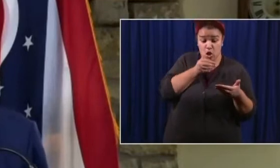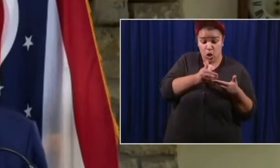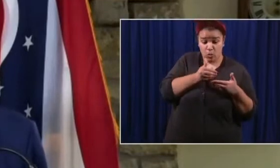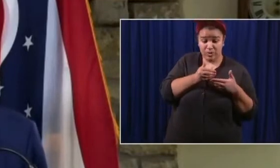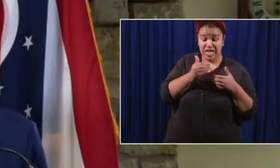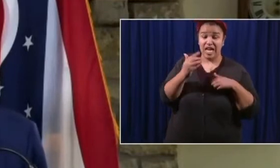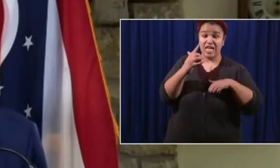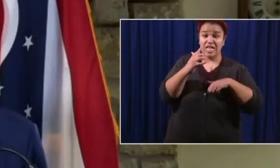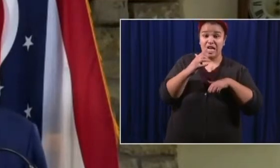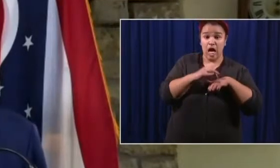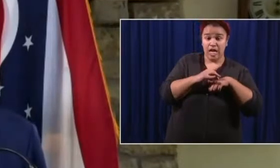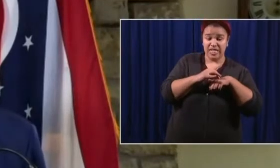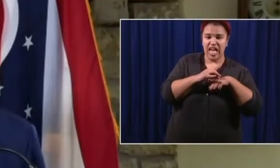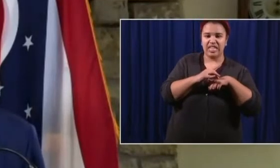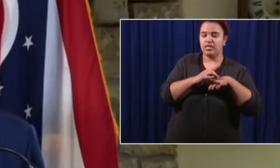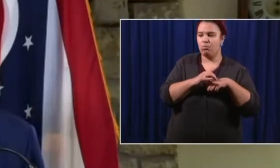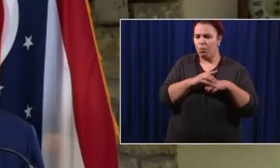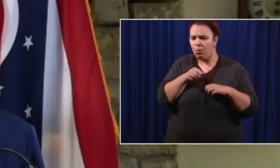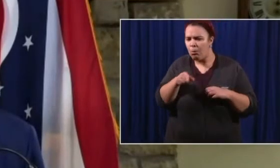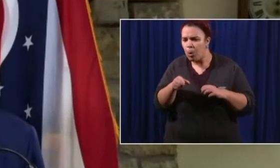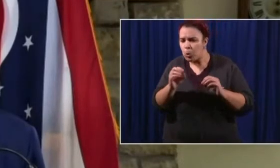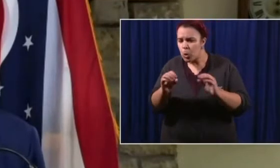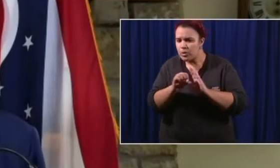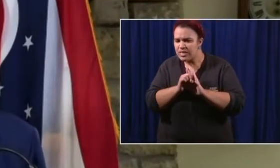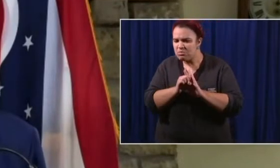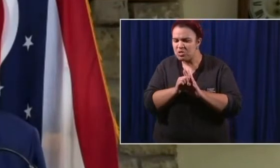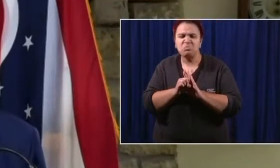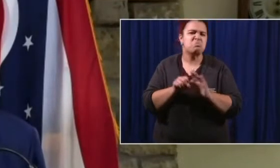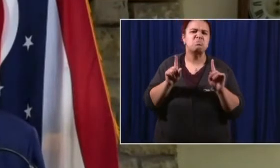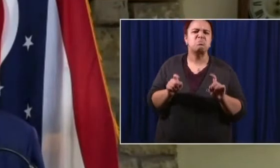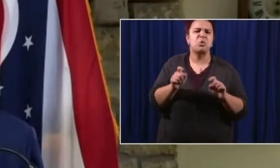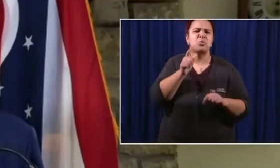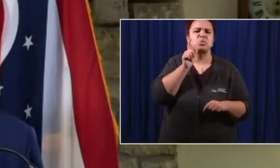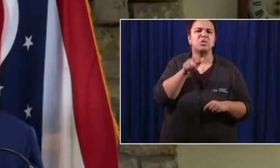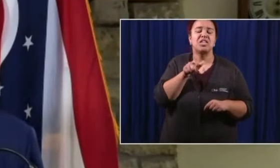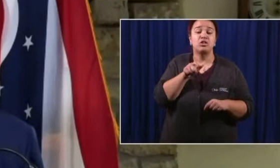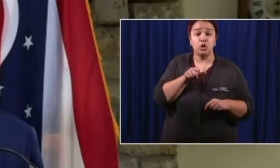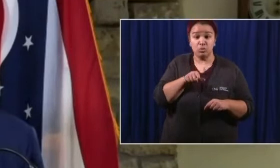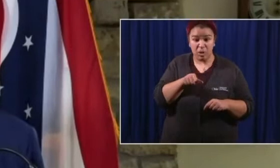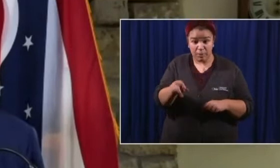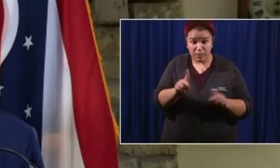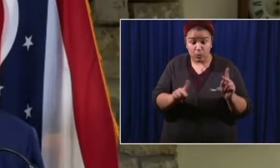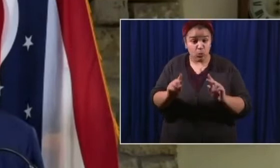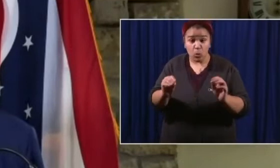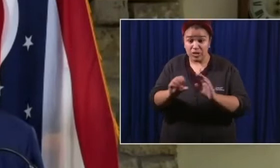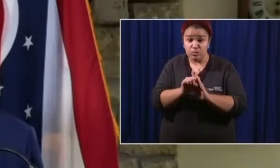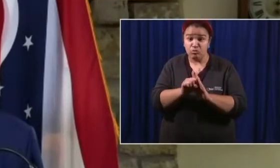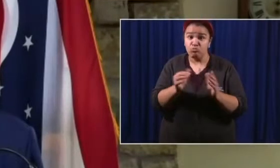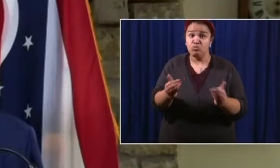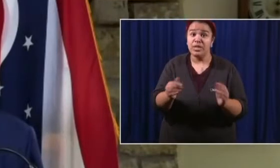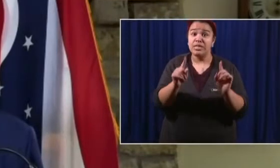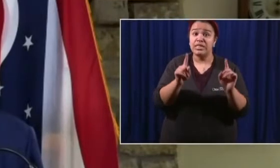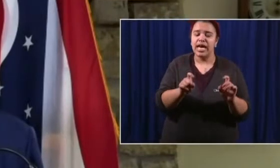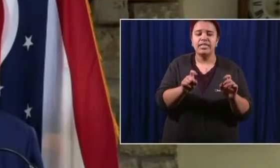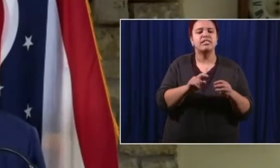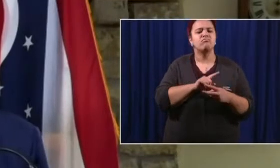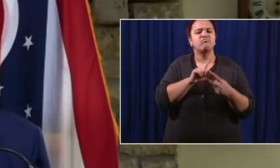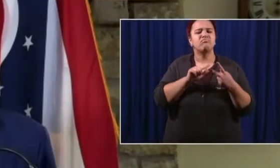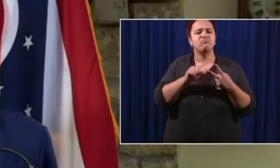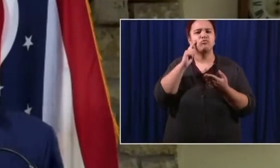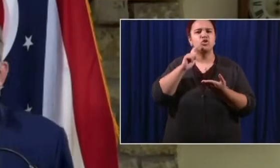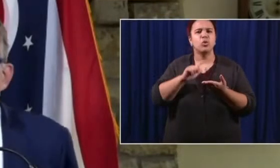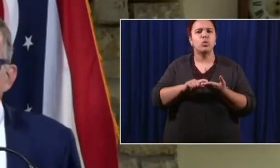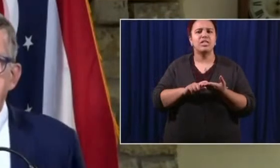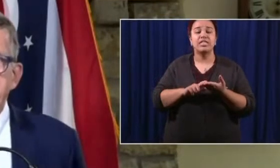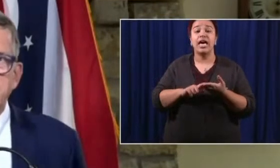have symptoms. Should Ohioans without symptoms be tested? And also, what caused the big jump in the number of tests today?